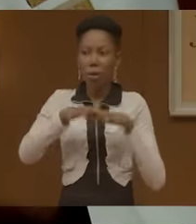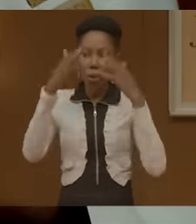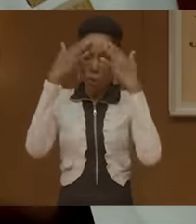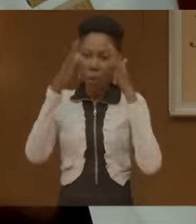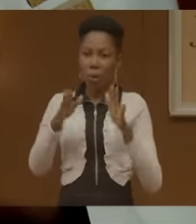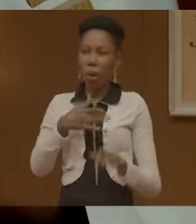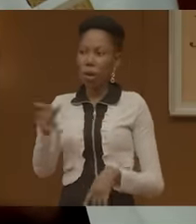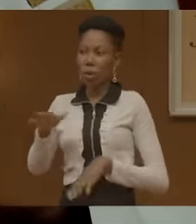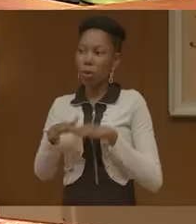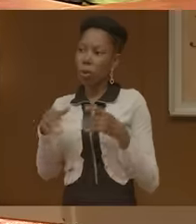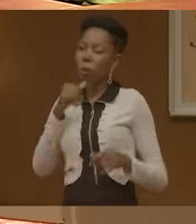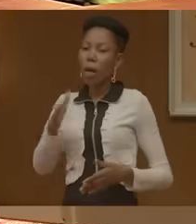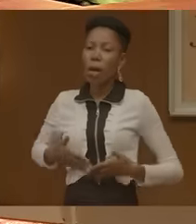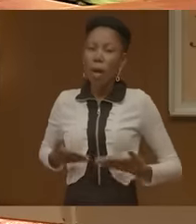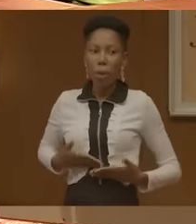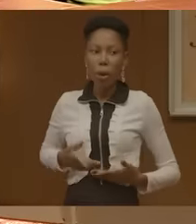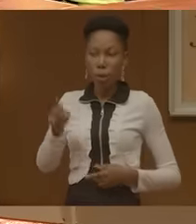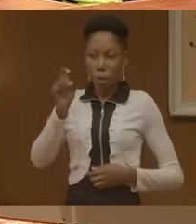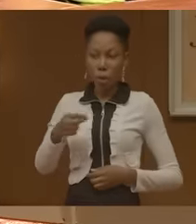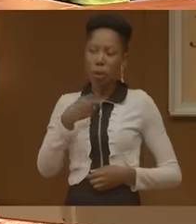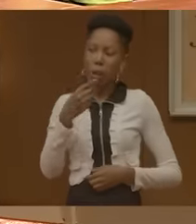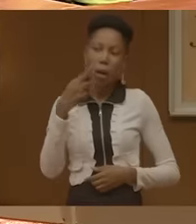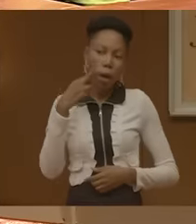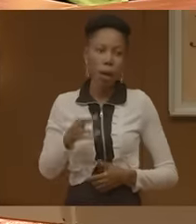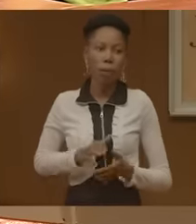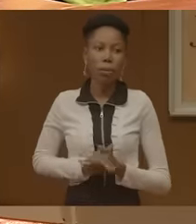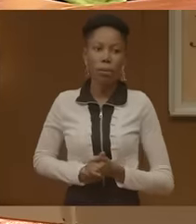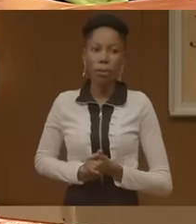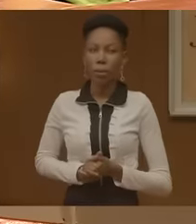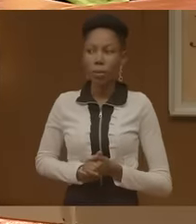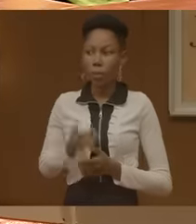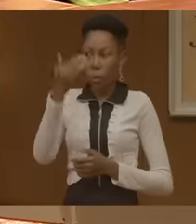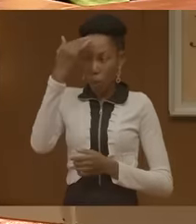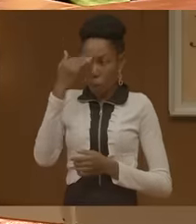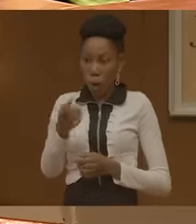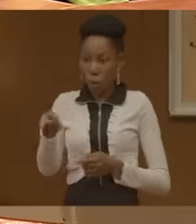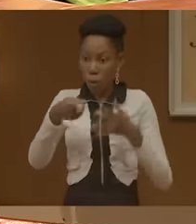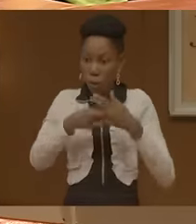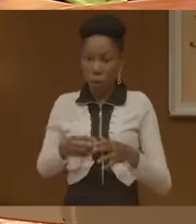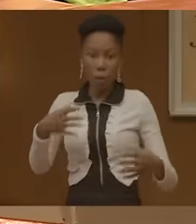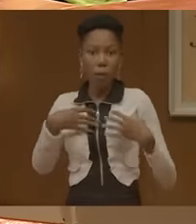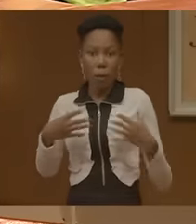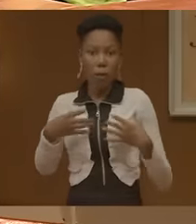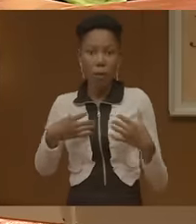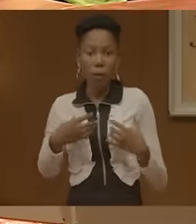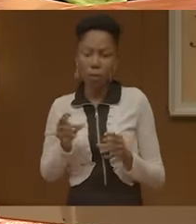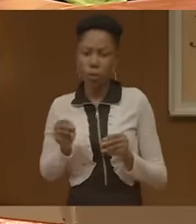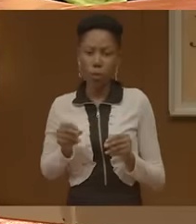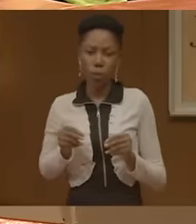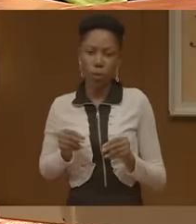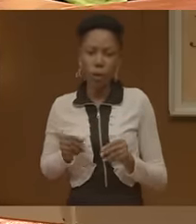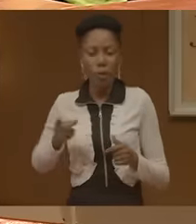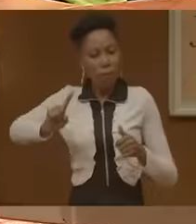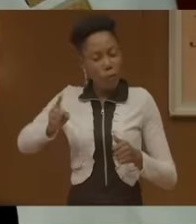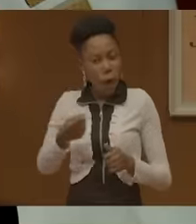and you will not be happy. Because before, when you started, this is not the way you started together. Is it the way you started together? You